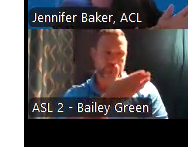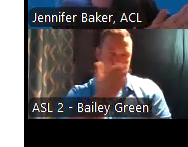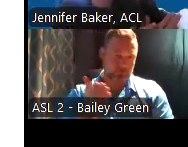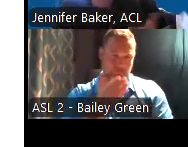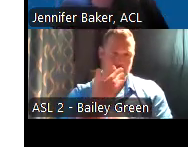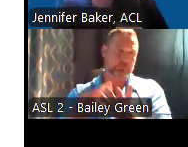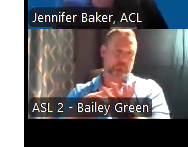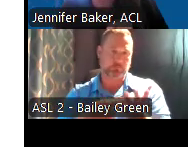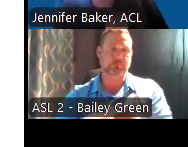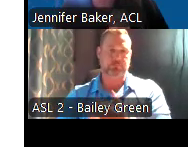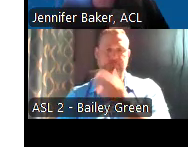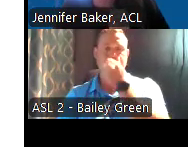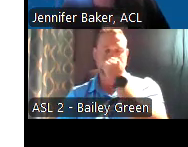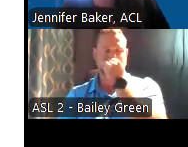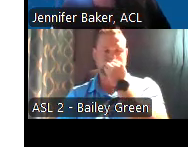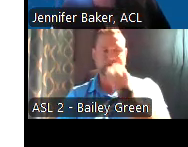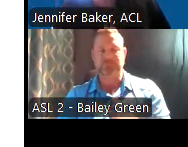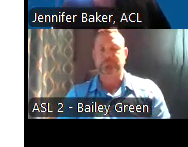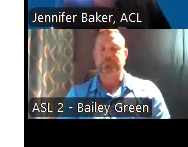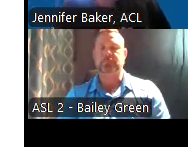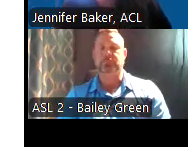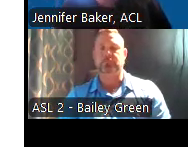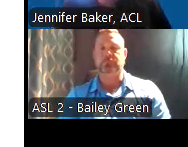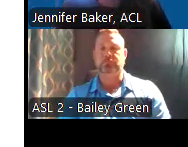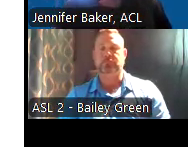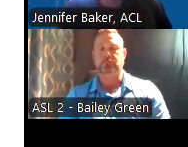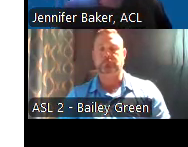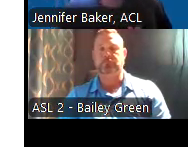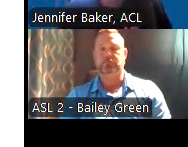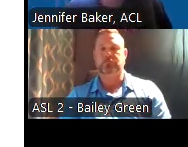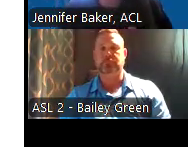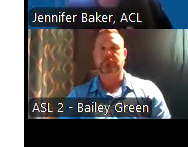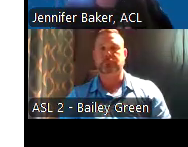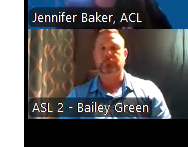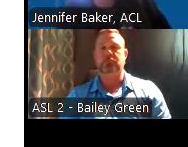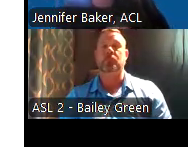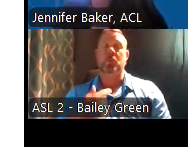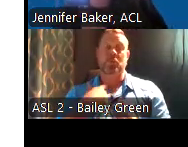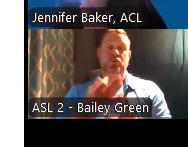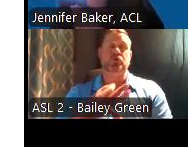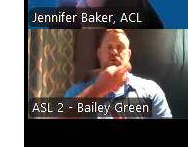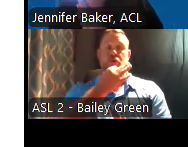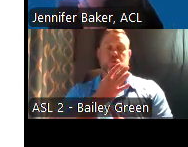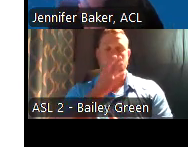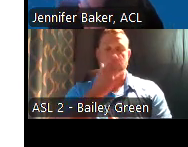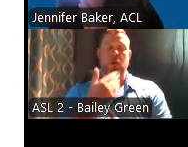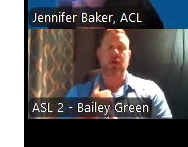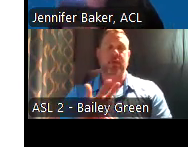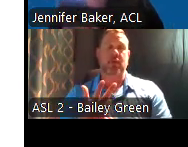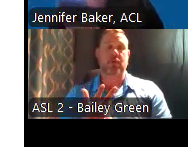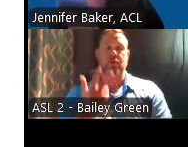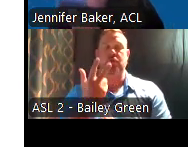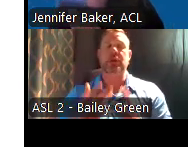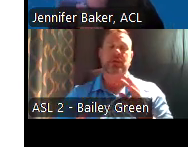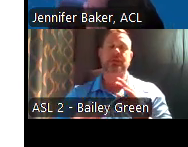roundtable discussions. We are on the cusp of hosting 3 additional